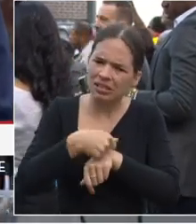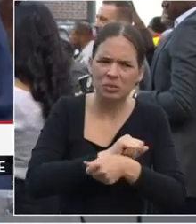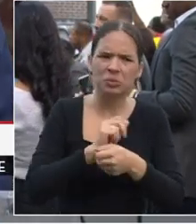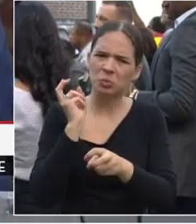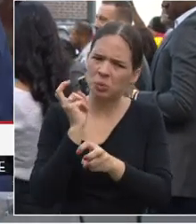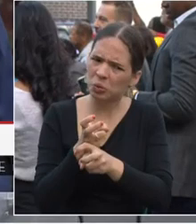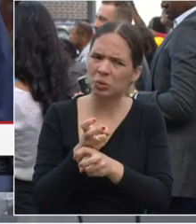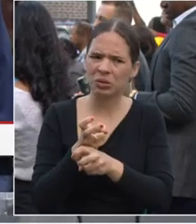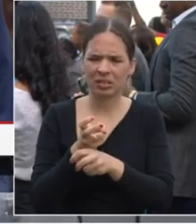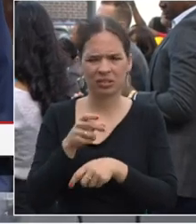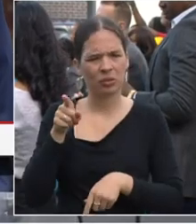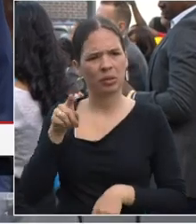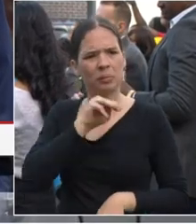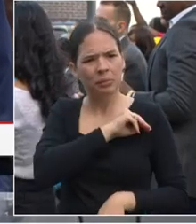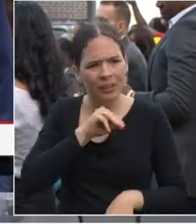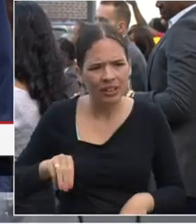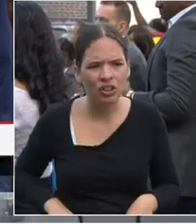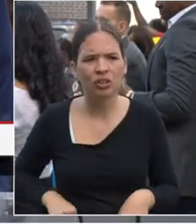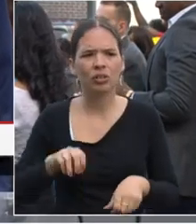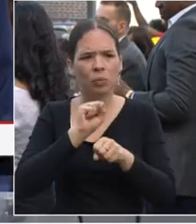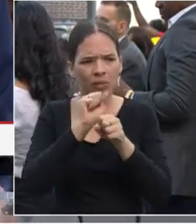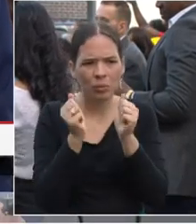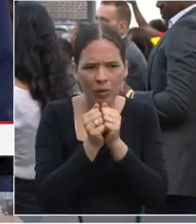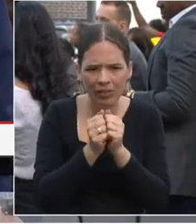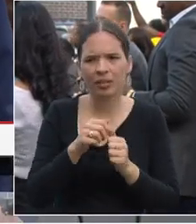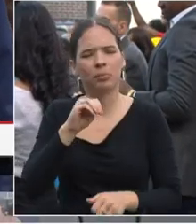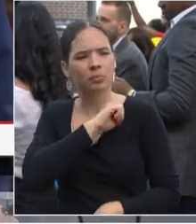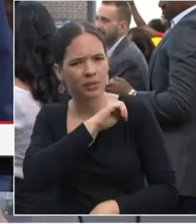the current administration